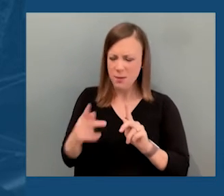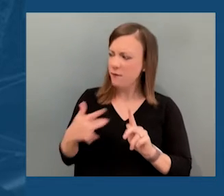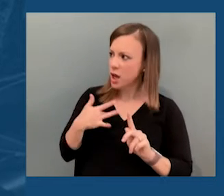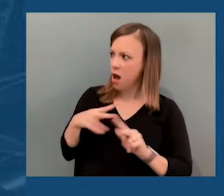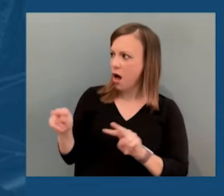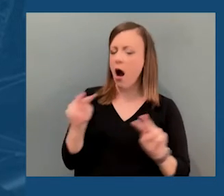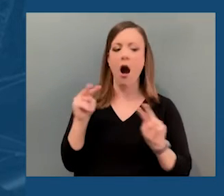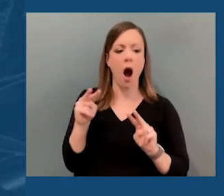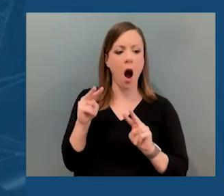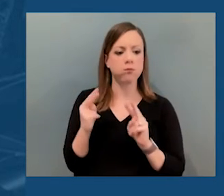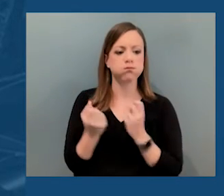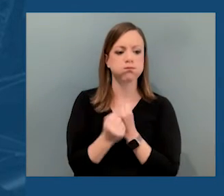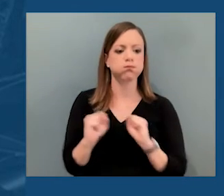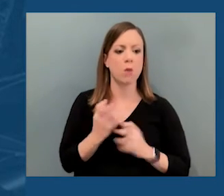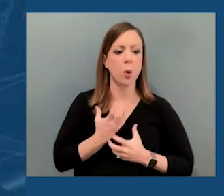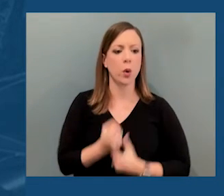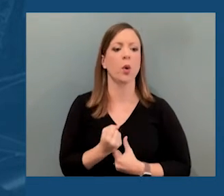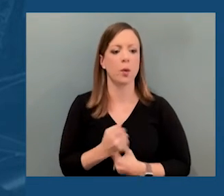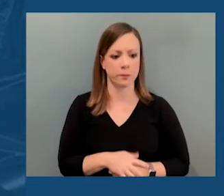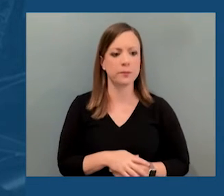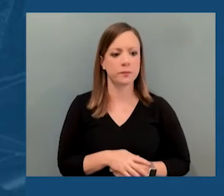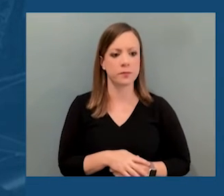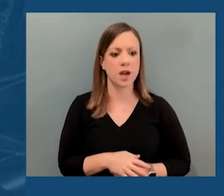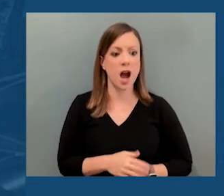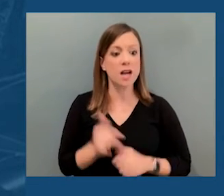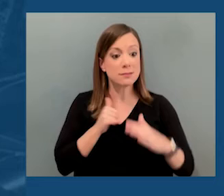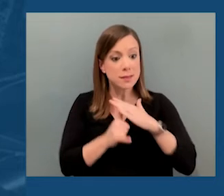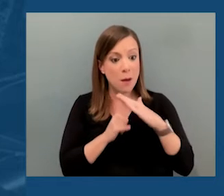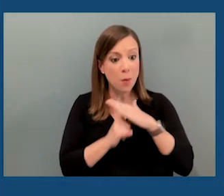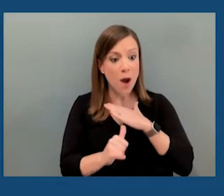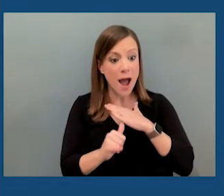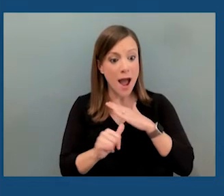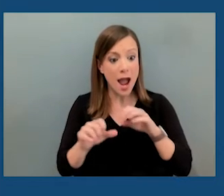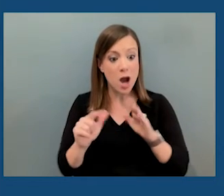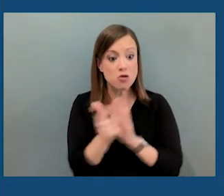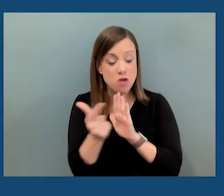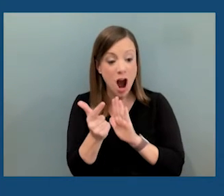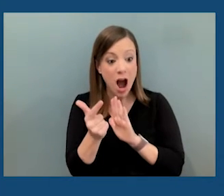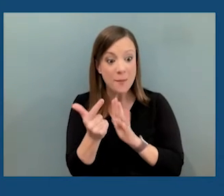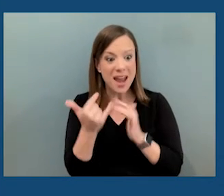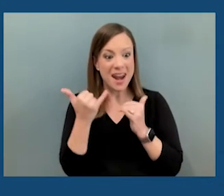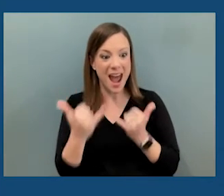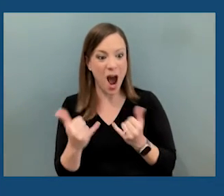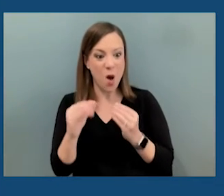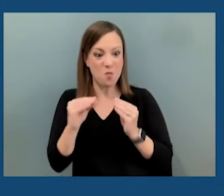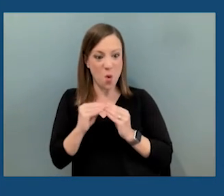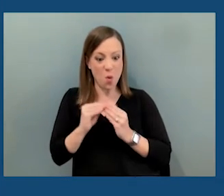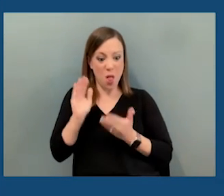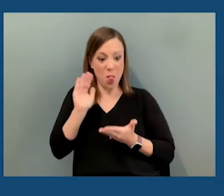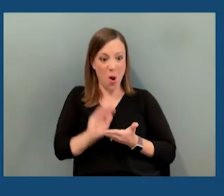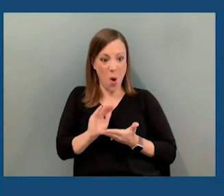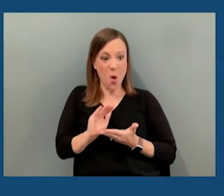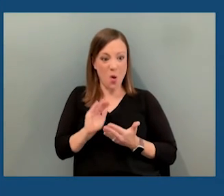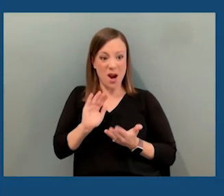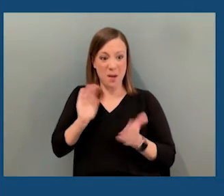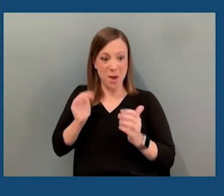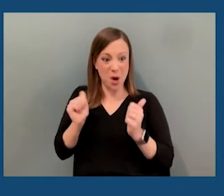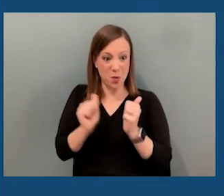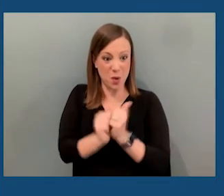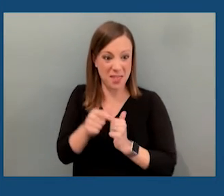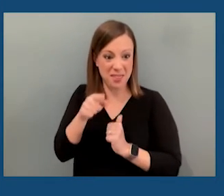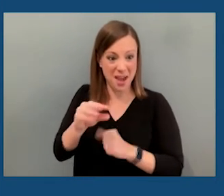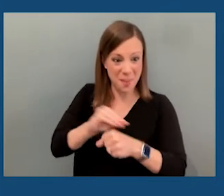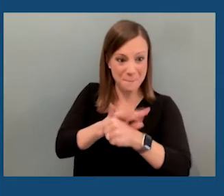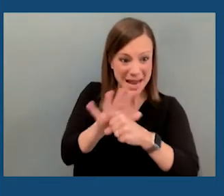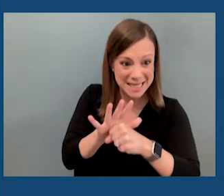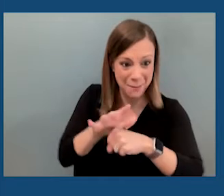down now, lower than it was before the pandemic, when people were not talking about subway crime. Let's give that a round of applause, because